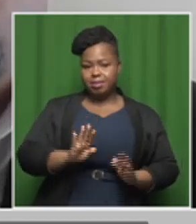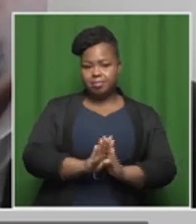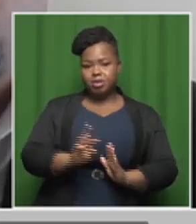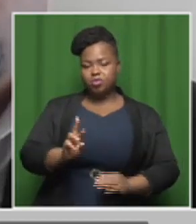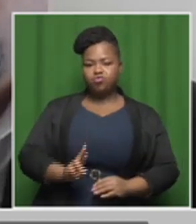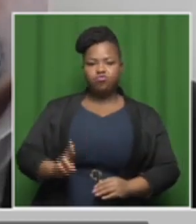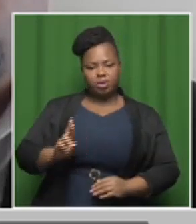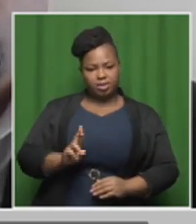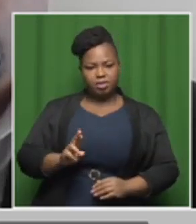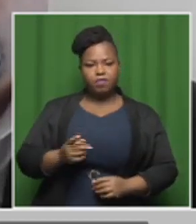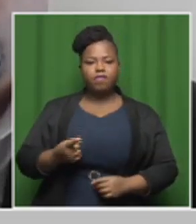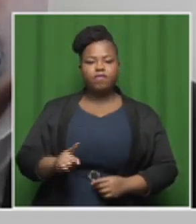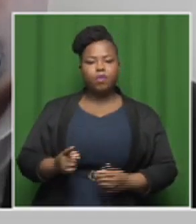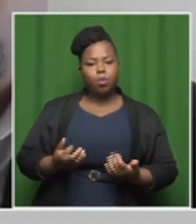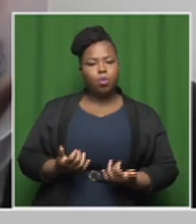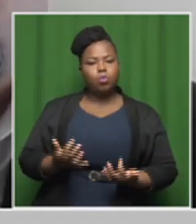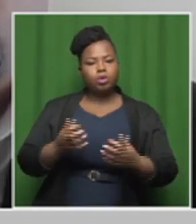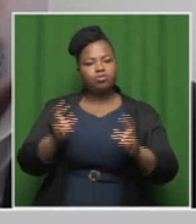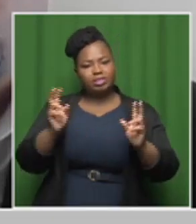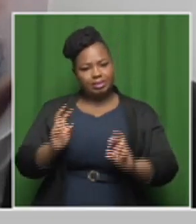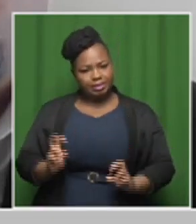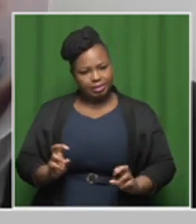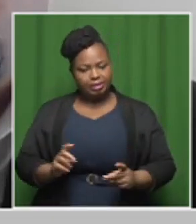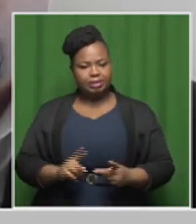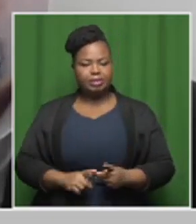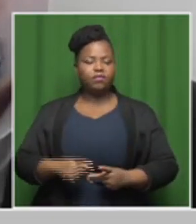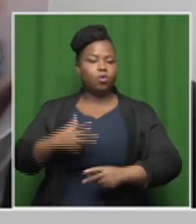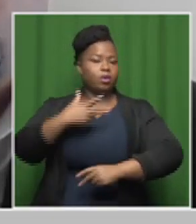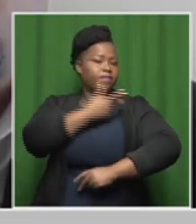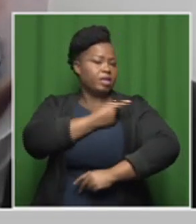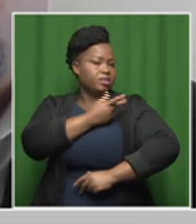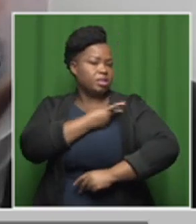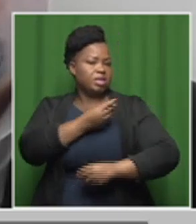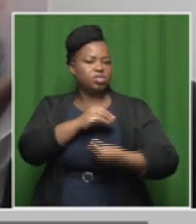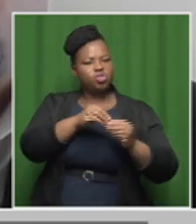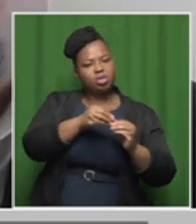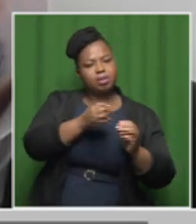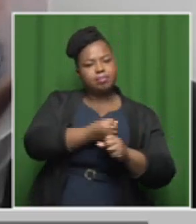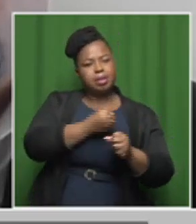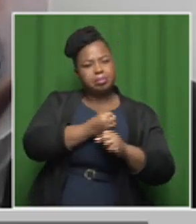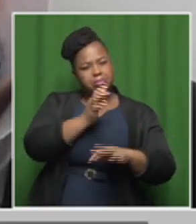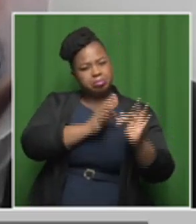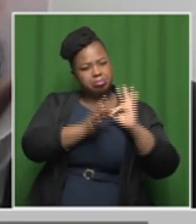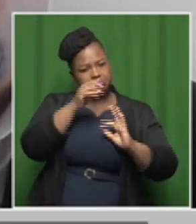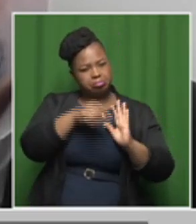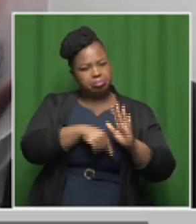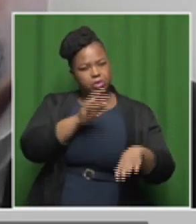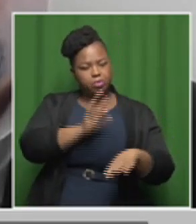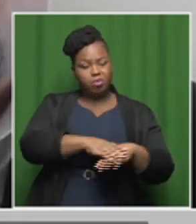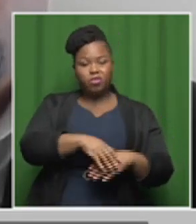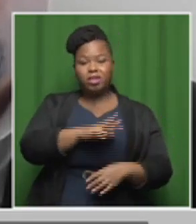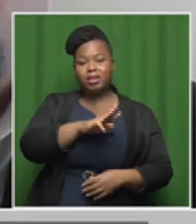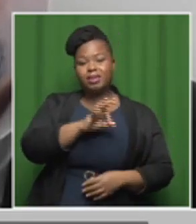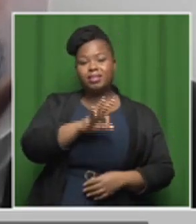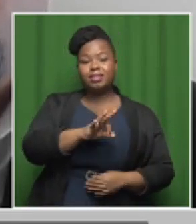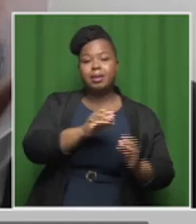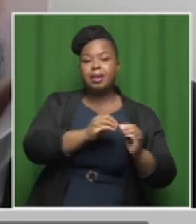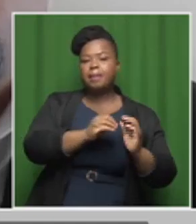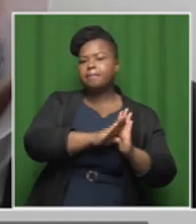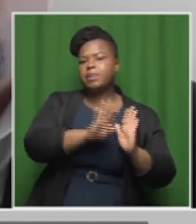for green energy and also for vaccination and whatever else. Perhaps you can tell us a little bit more on this.